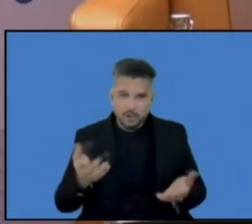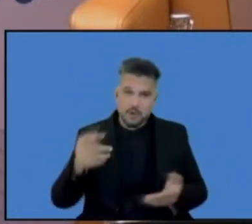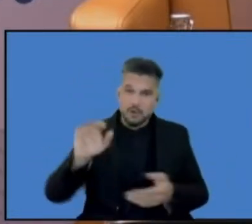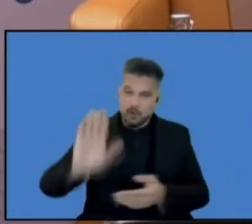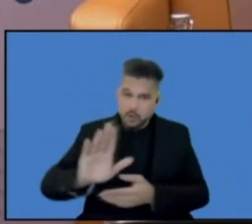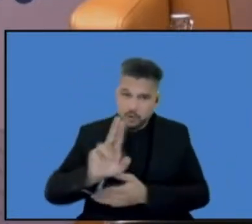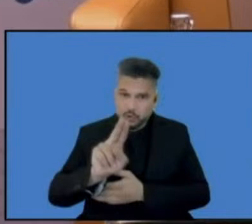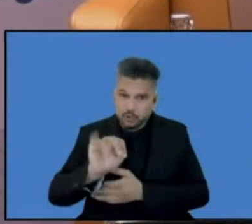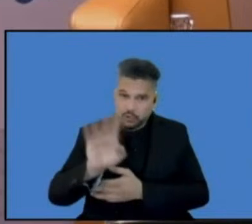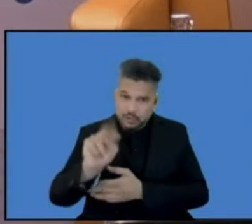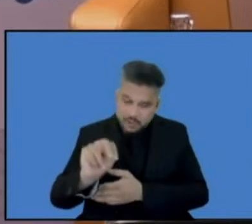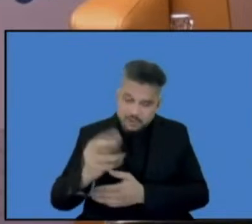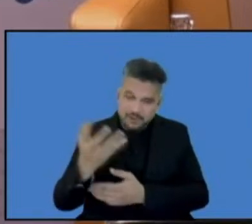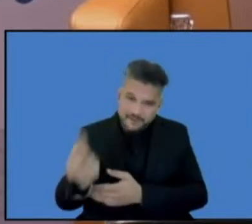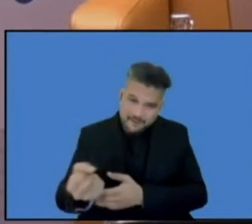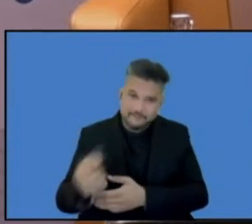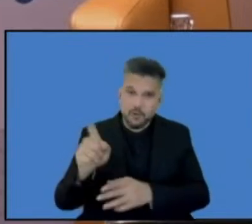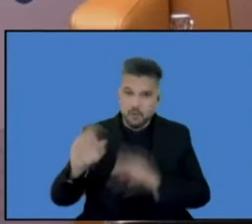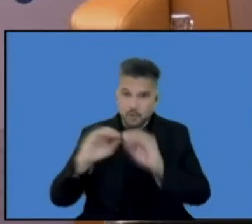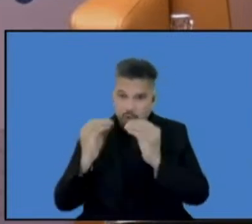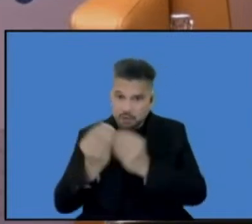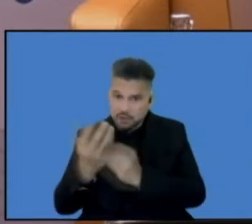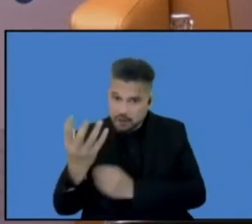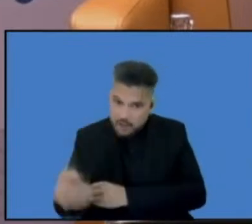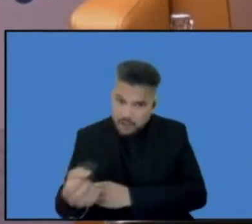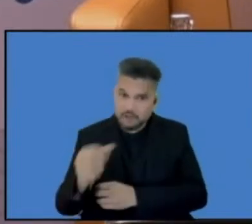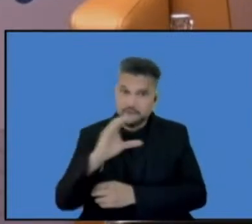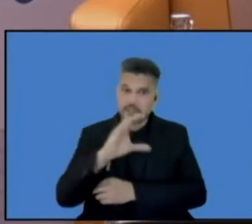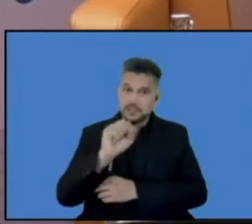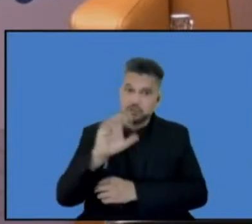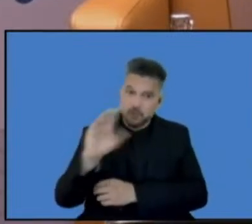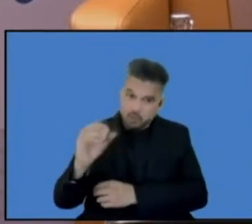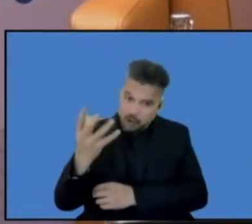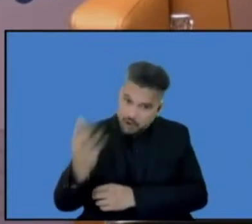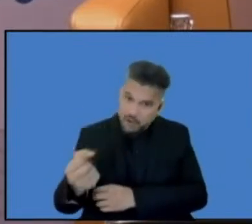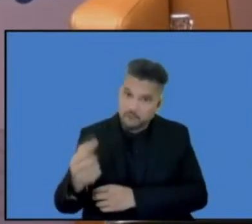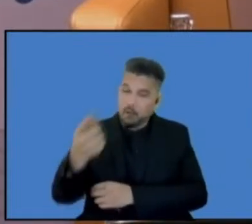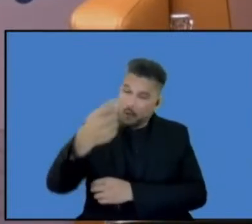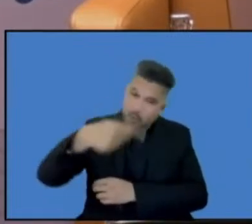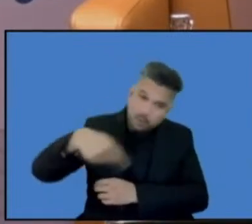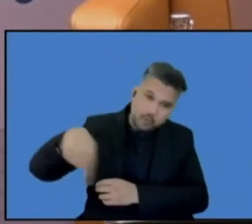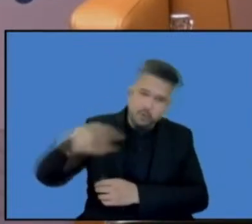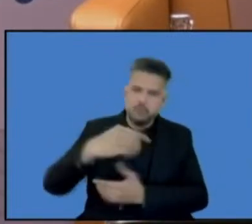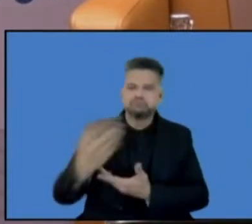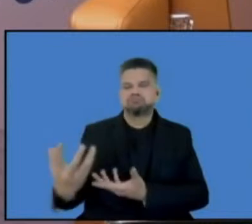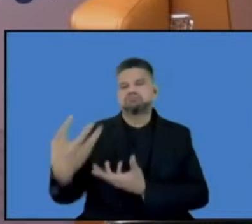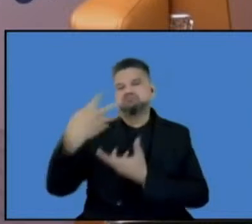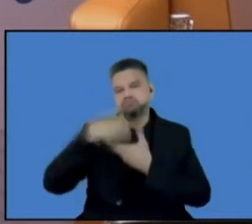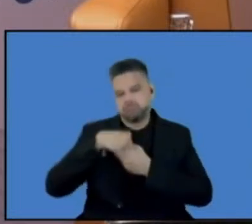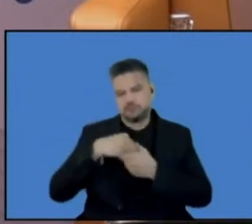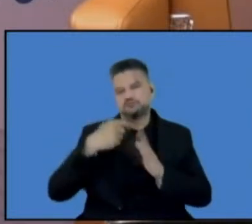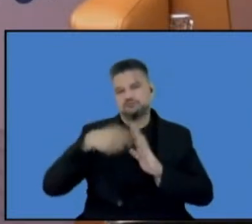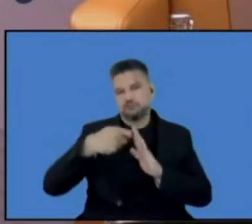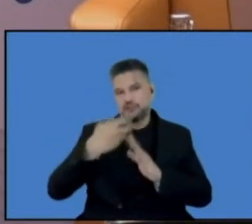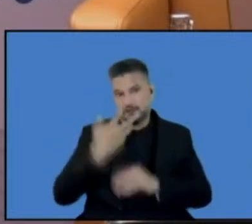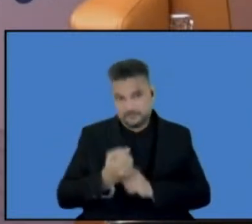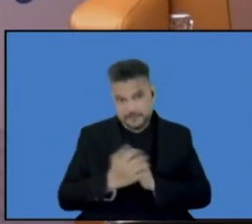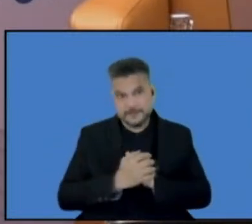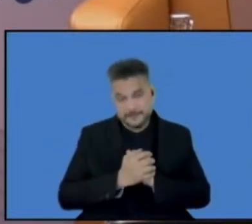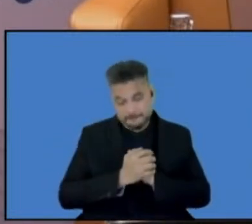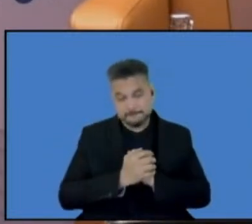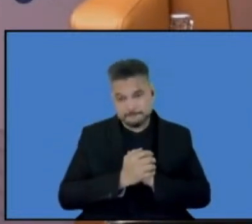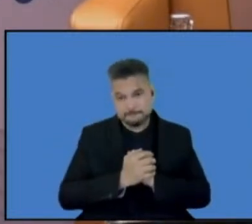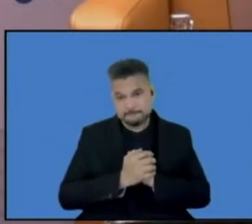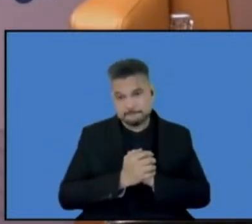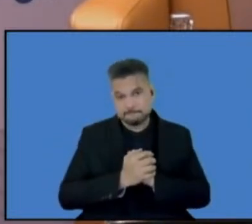their organization, with civil societies. They have been a huge and essential part of the project. So that